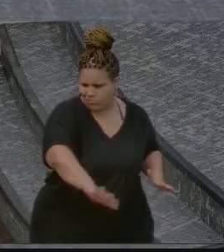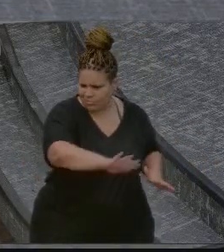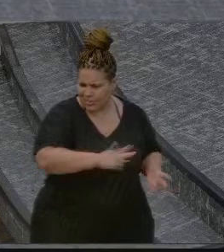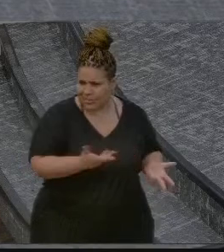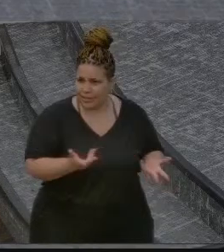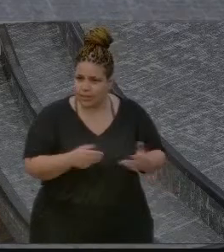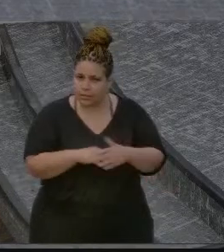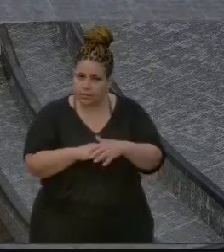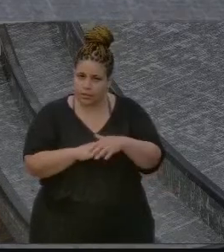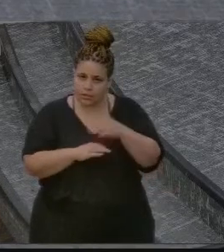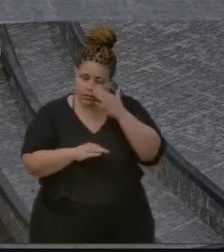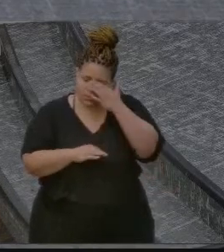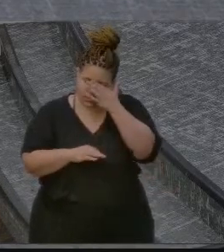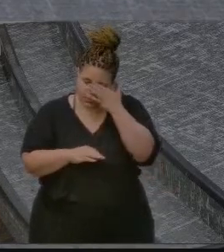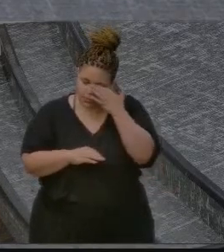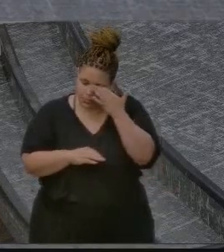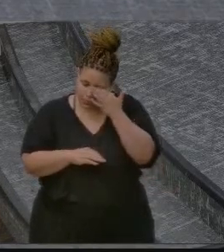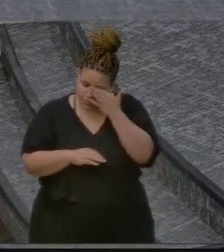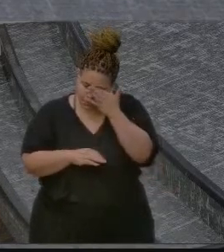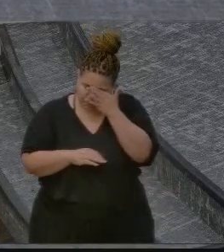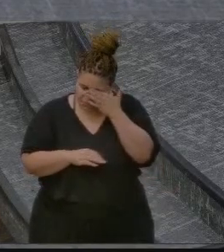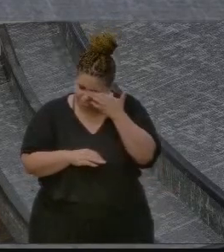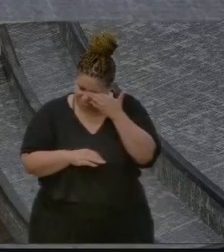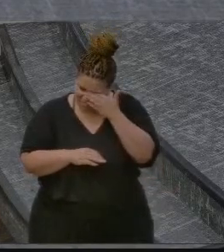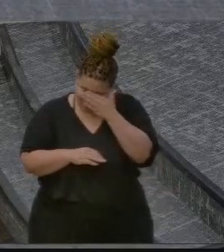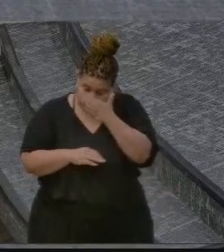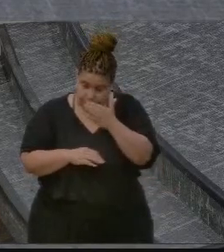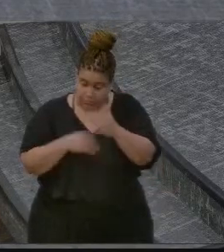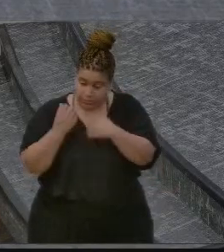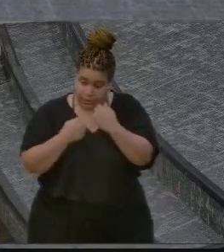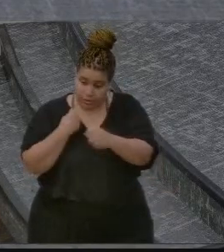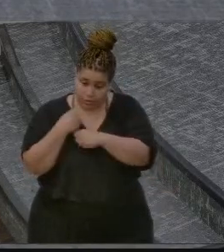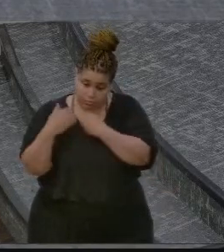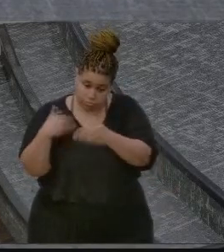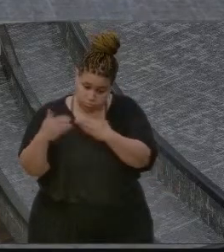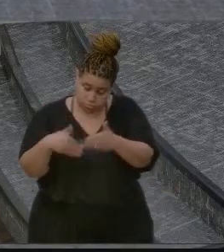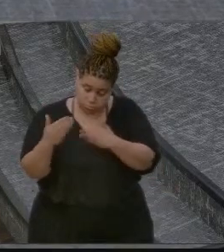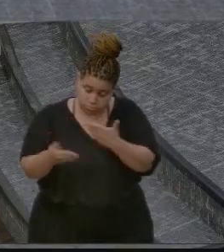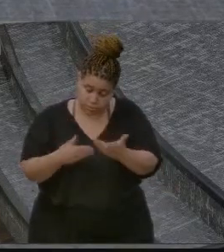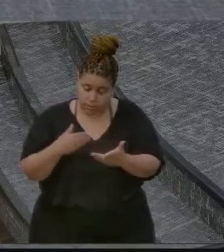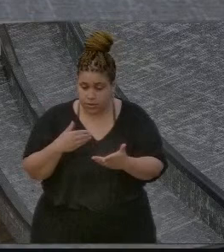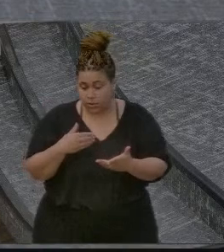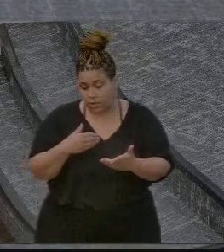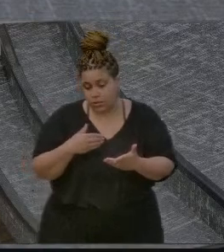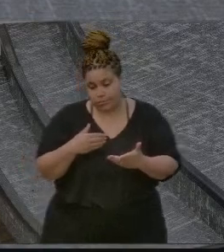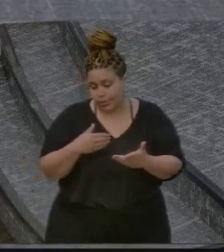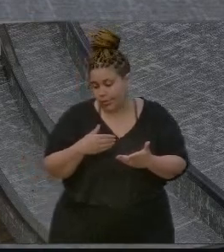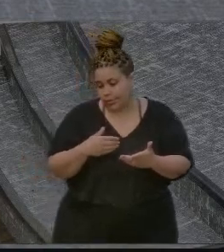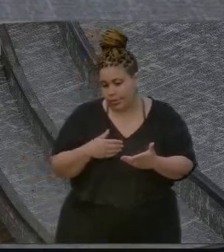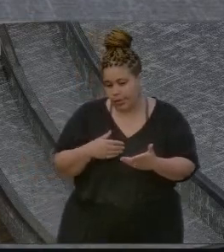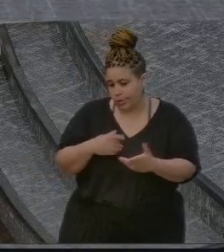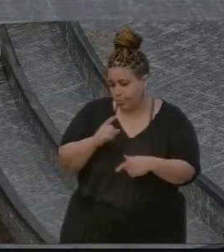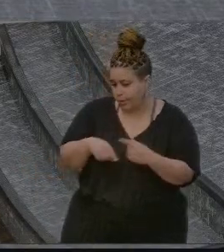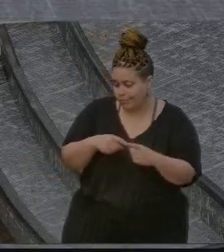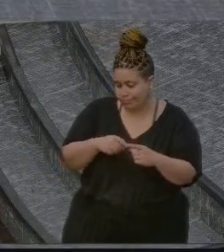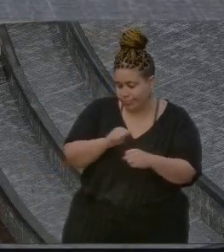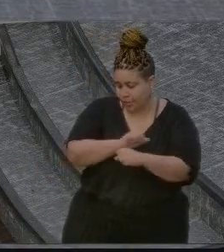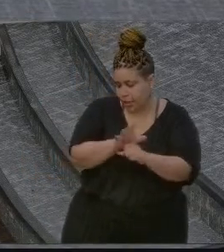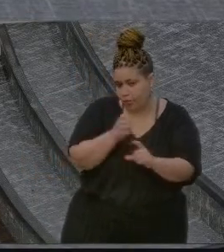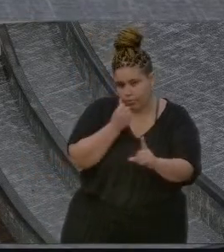more so over the past couple of years due to COVID and things like that, but so.